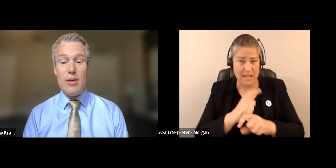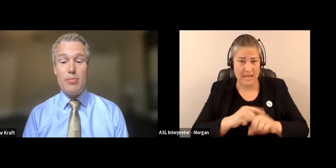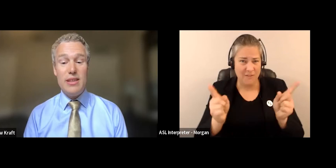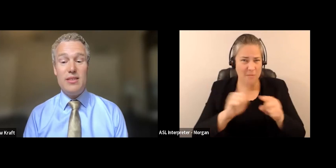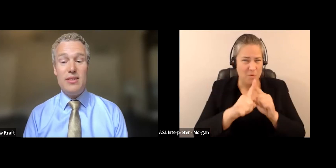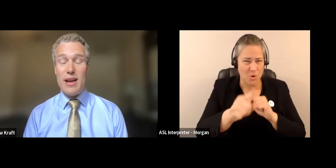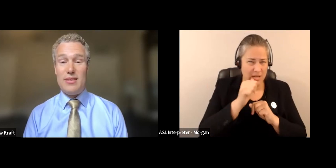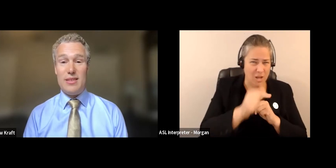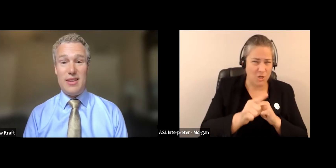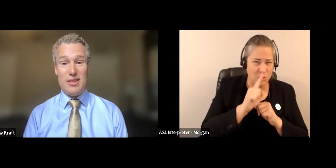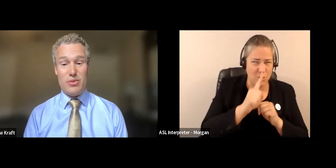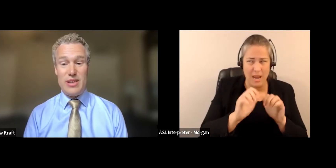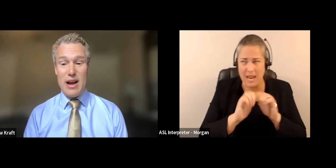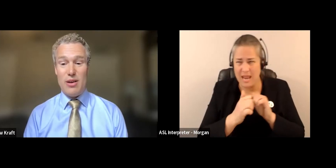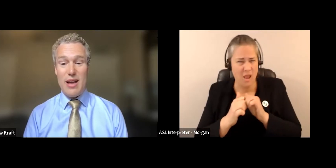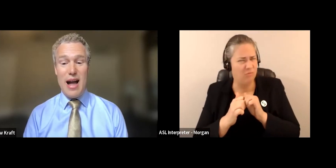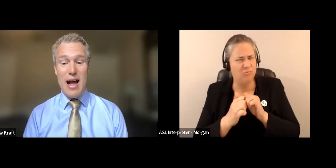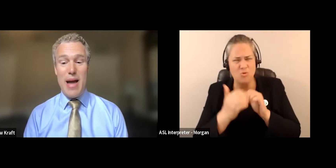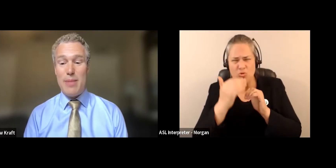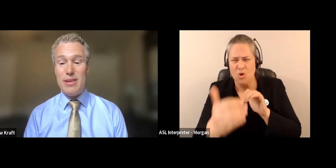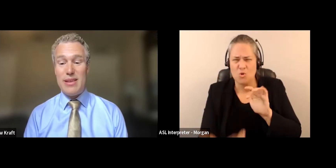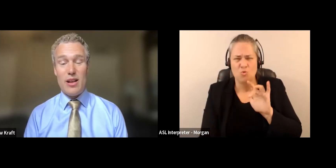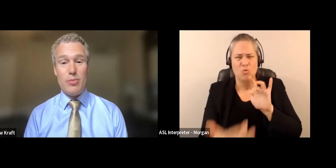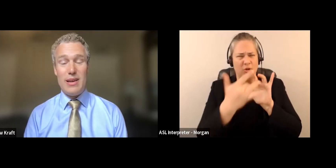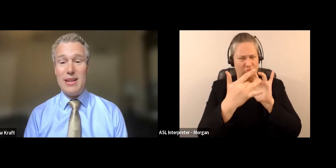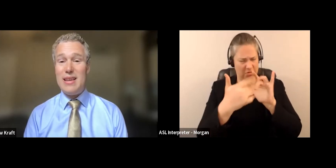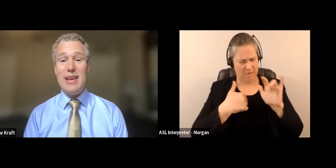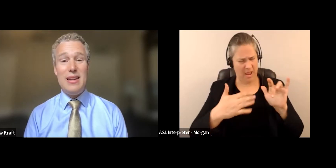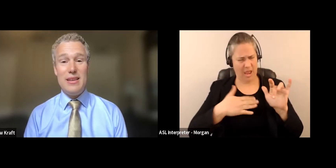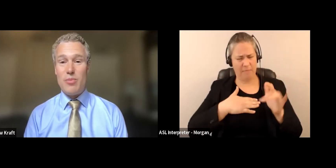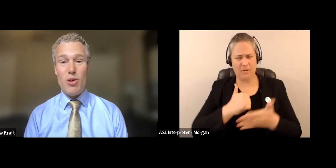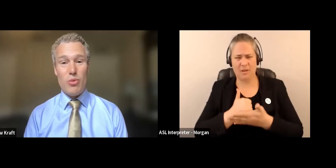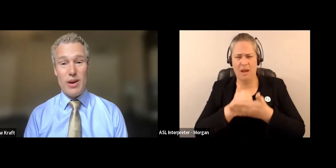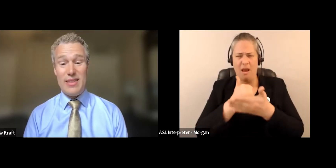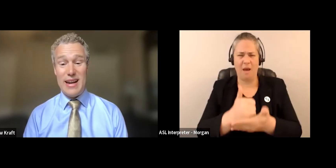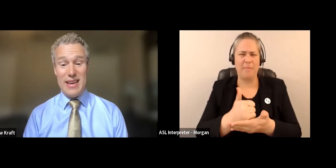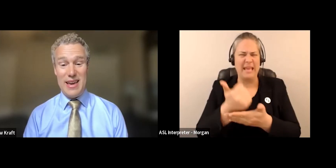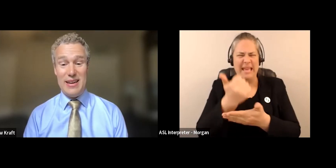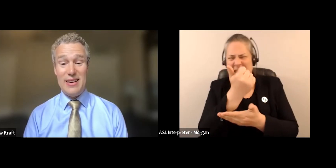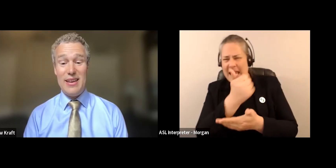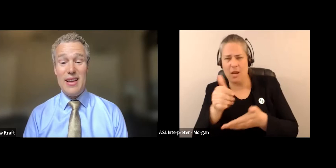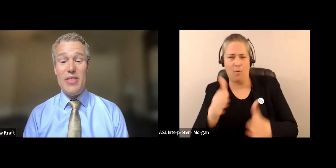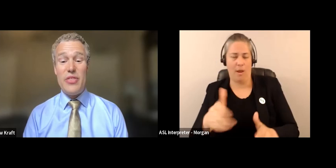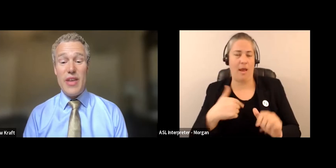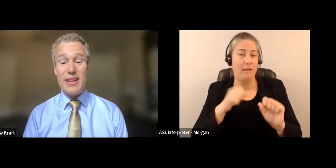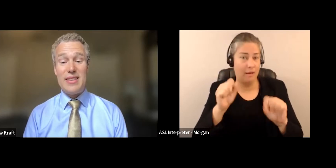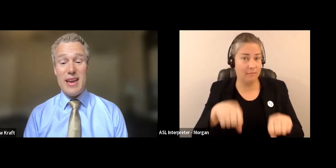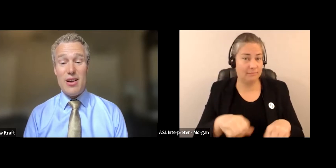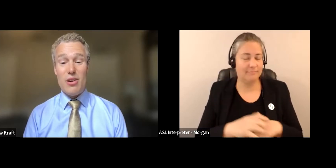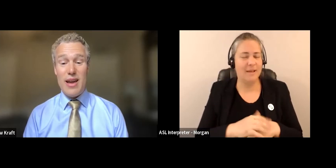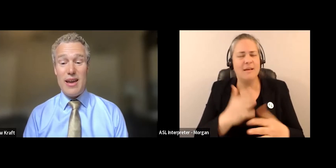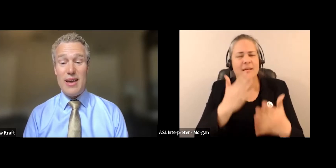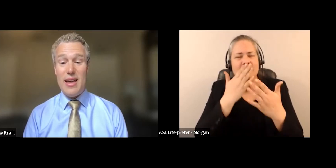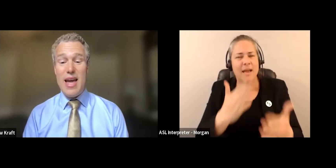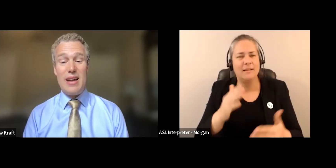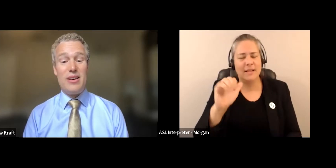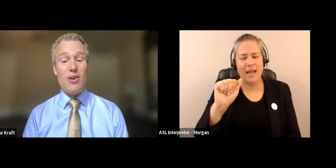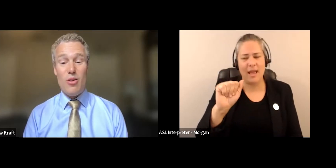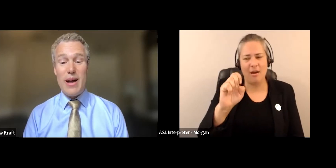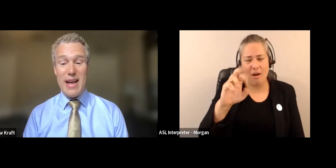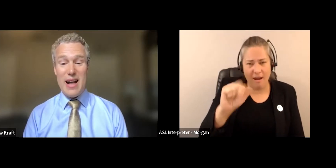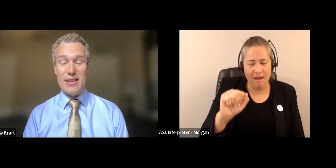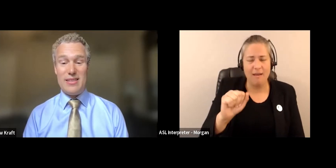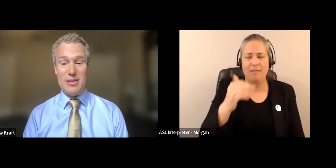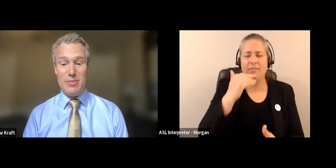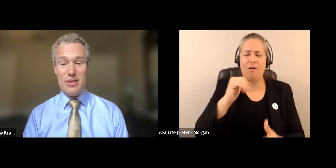so, please don't hesitate to reach out. I'm happy to help in any small way that I can. Thanks AERA and